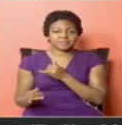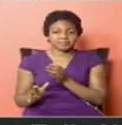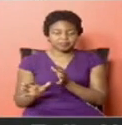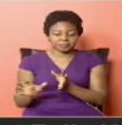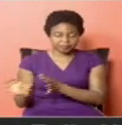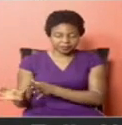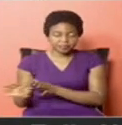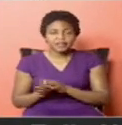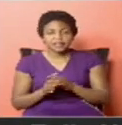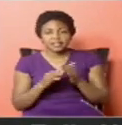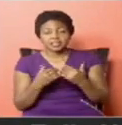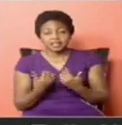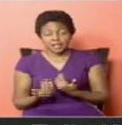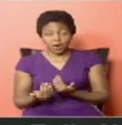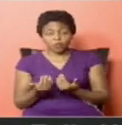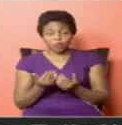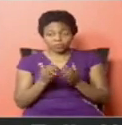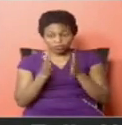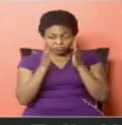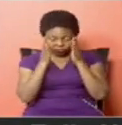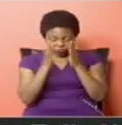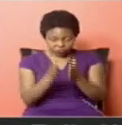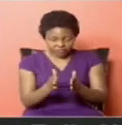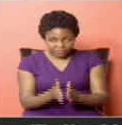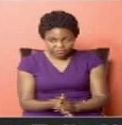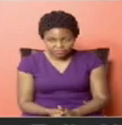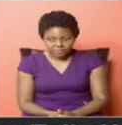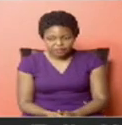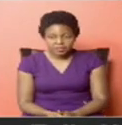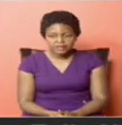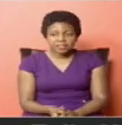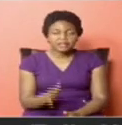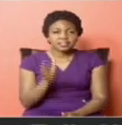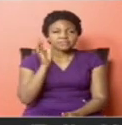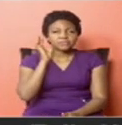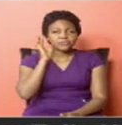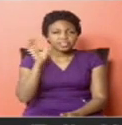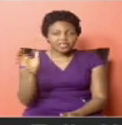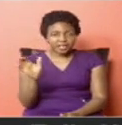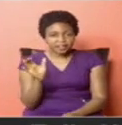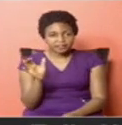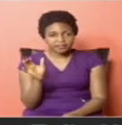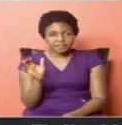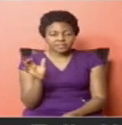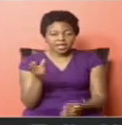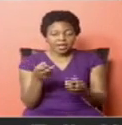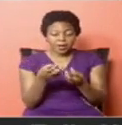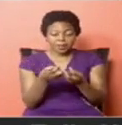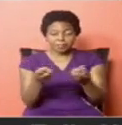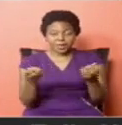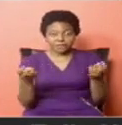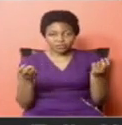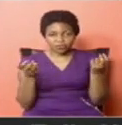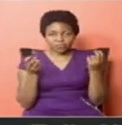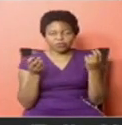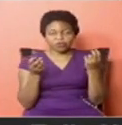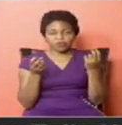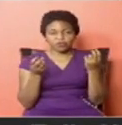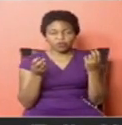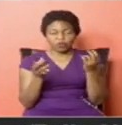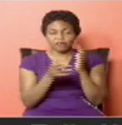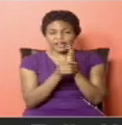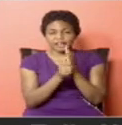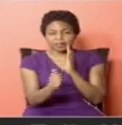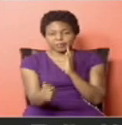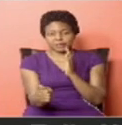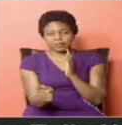We will now go straight away to hear from a panel of our distinguished